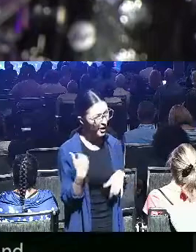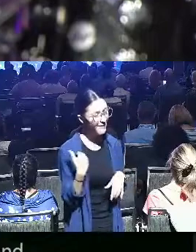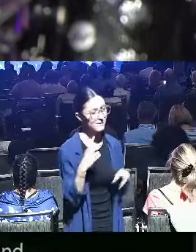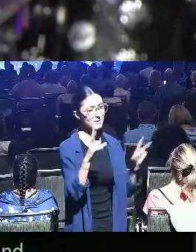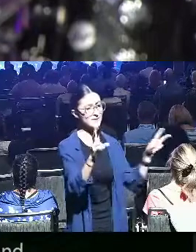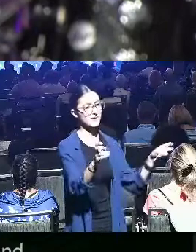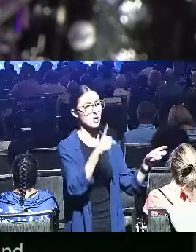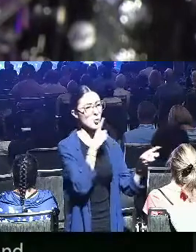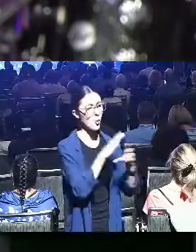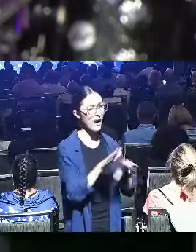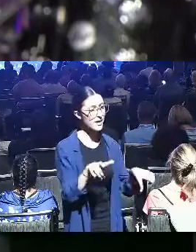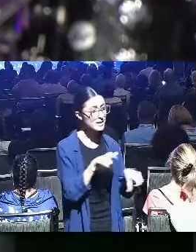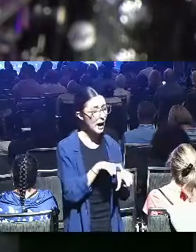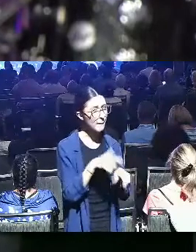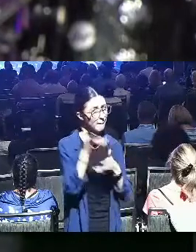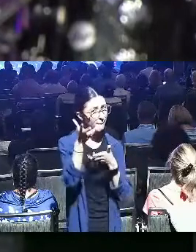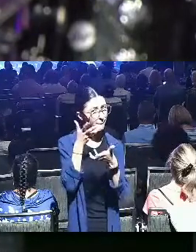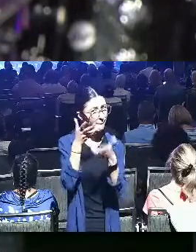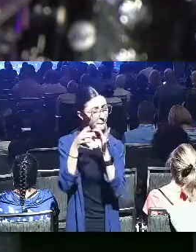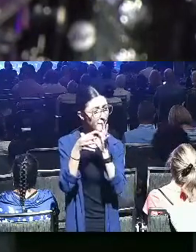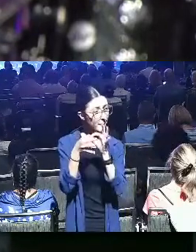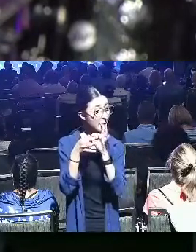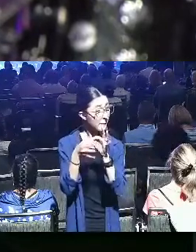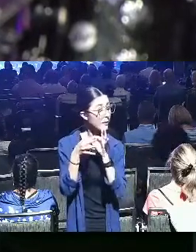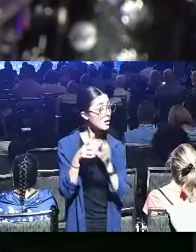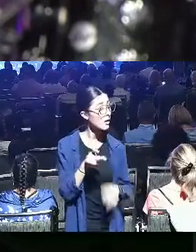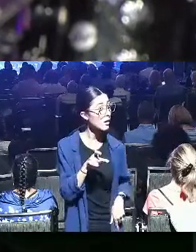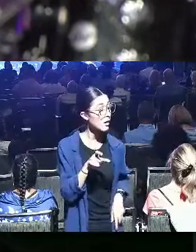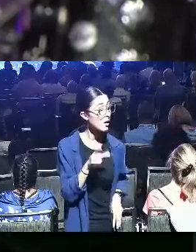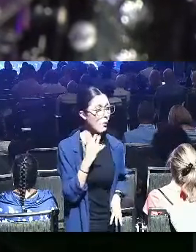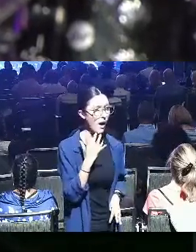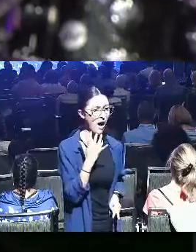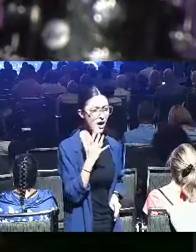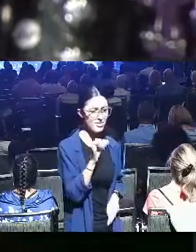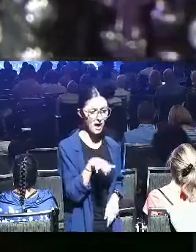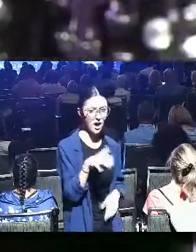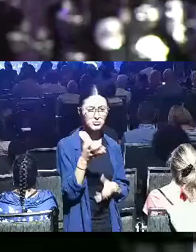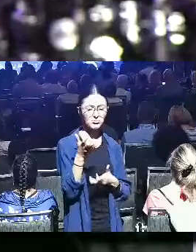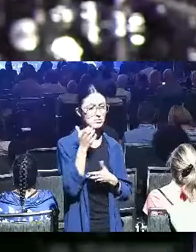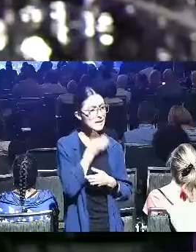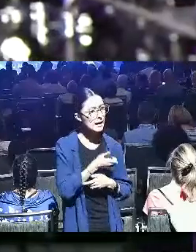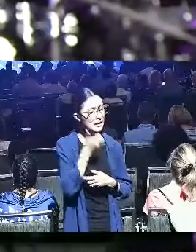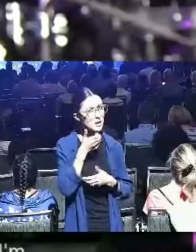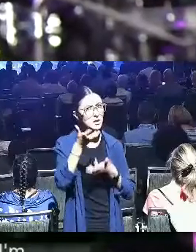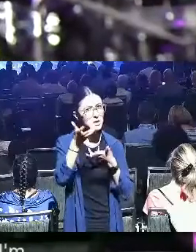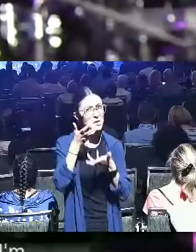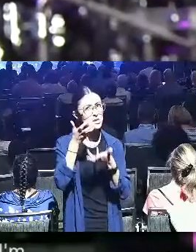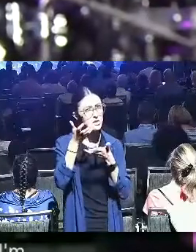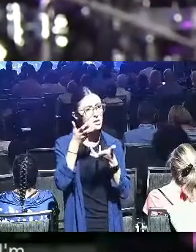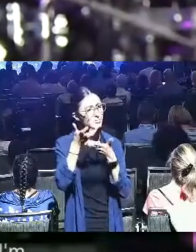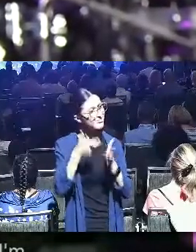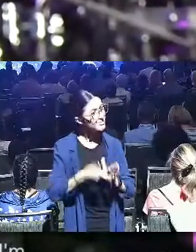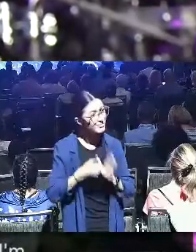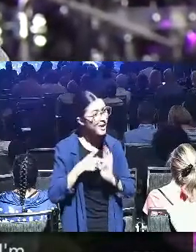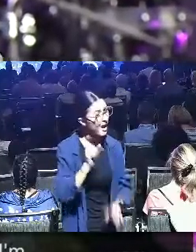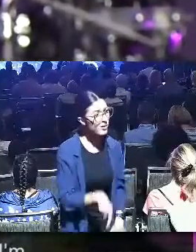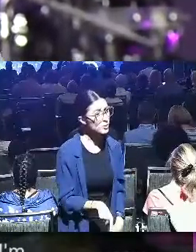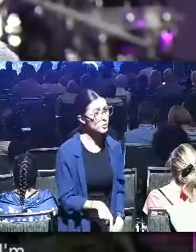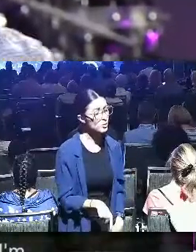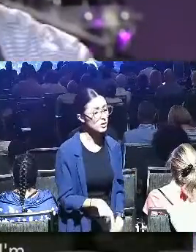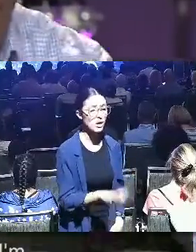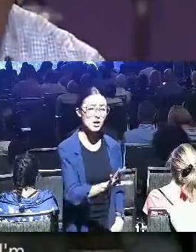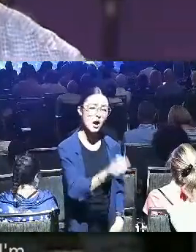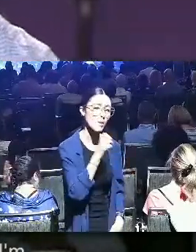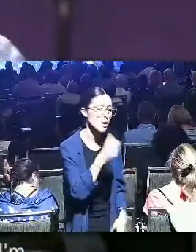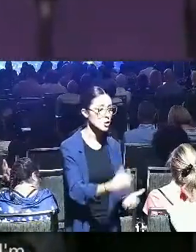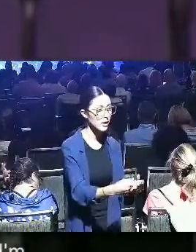Because we need that daily devotional to keep transforming. I'm not talking about check the box of 7 quiet times a week. I'm saying we